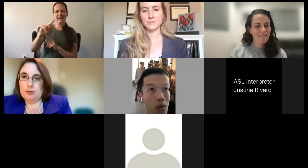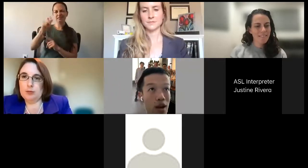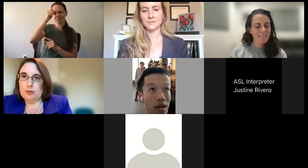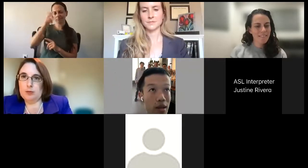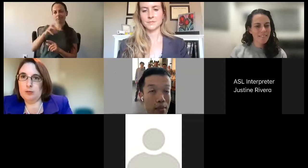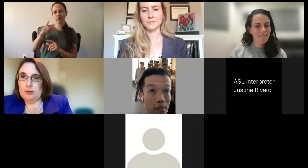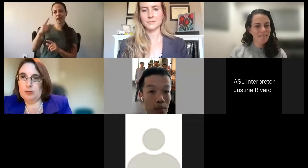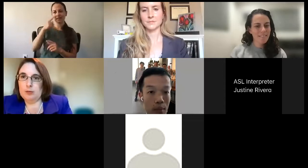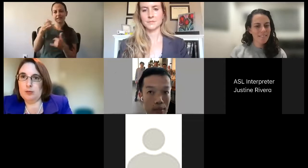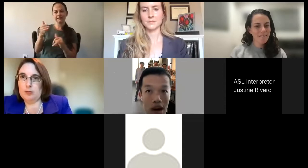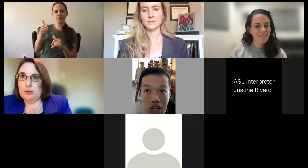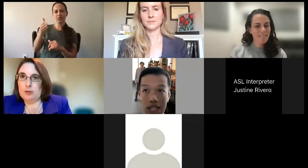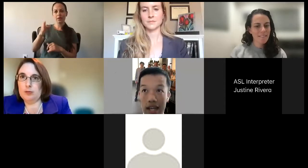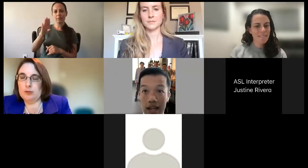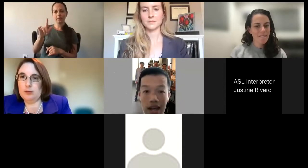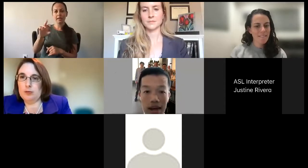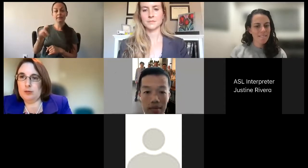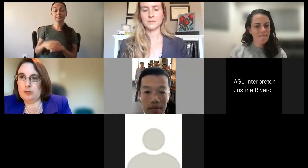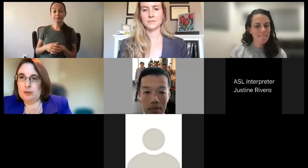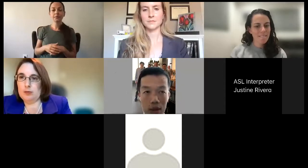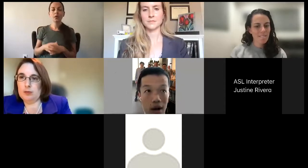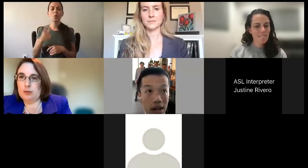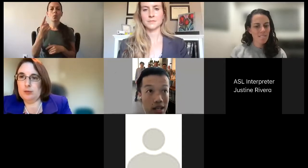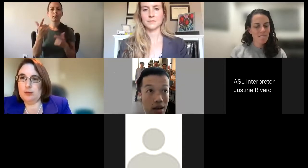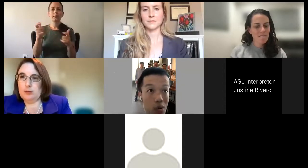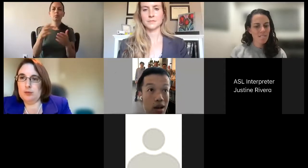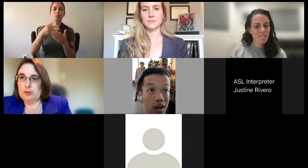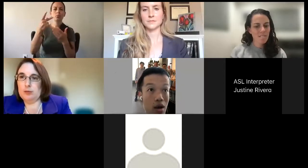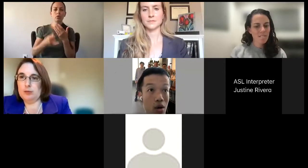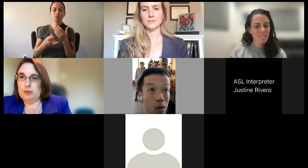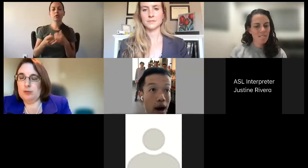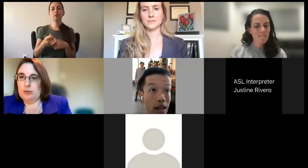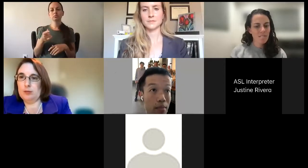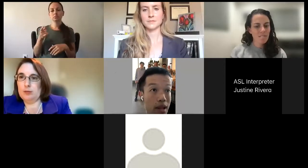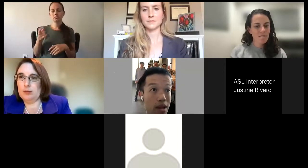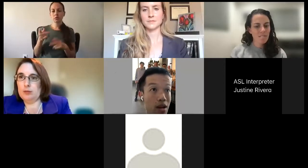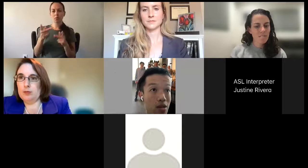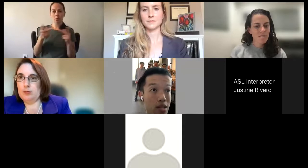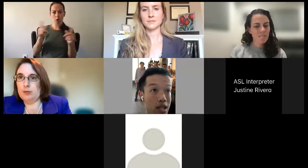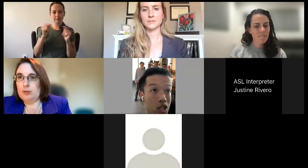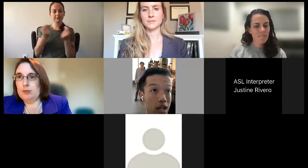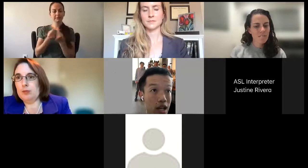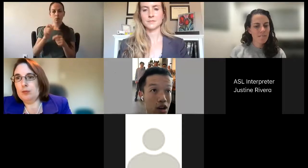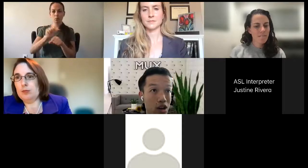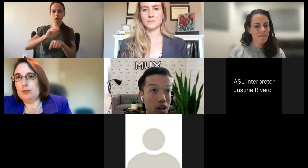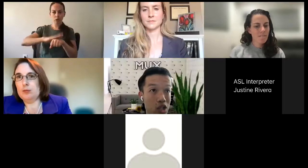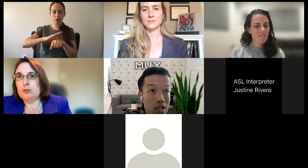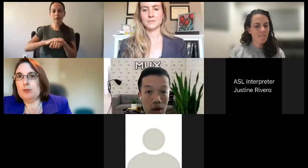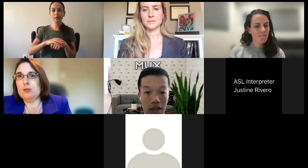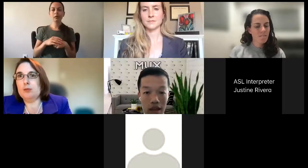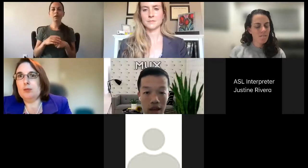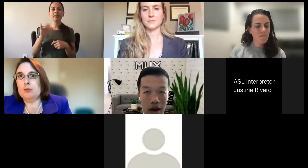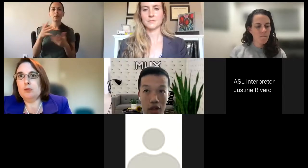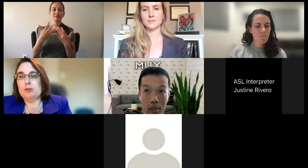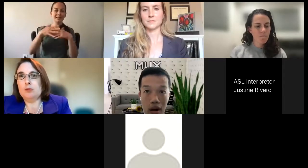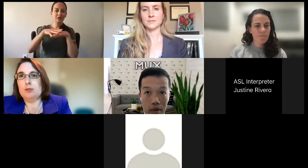But one of the like main projects that the product team had worked on while at Blend was essentially